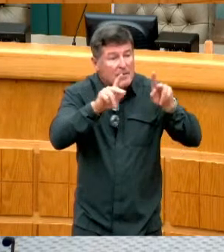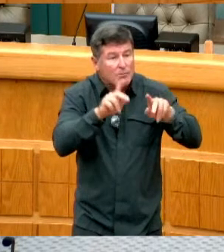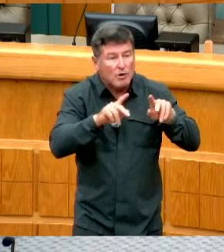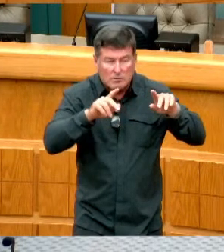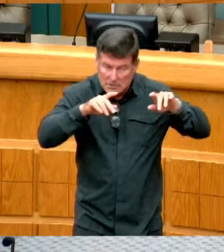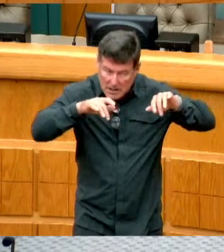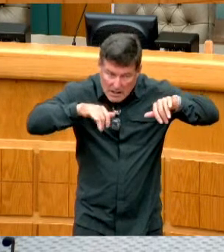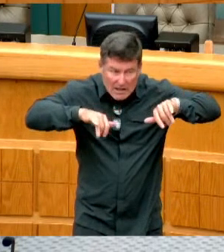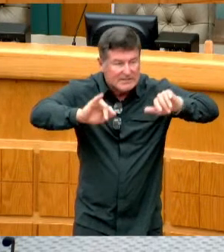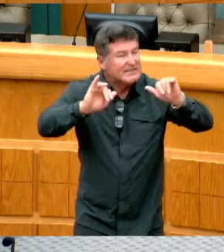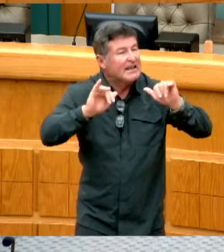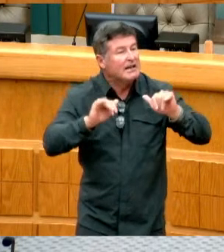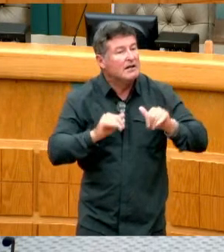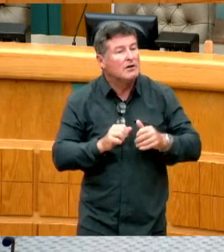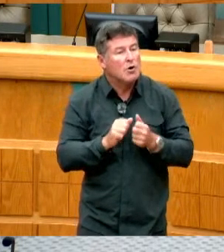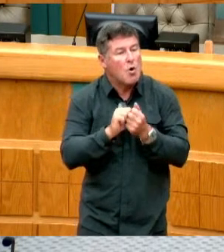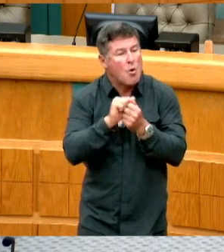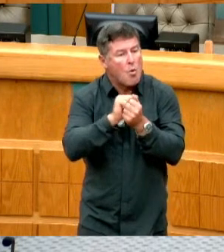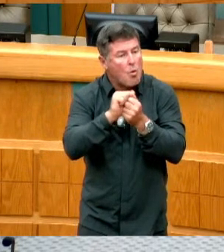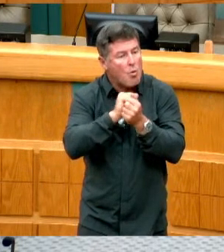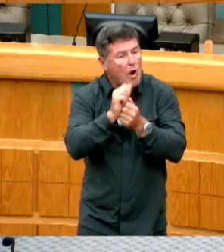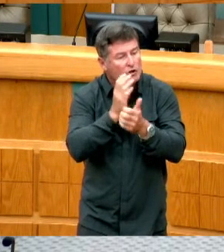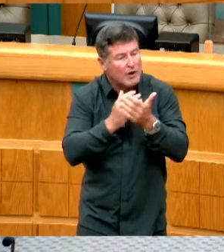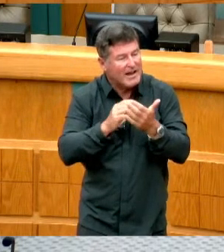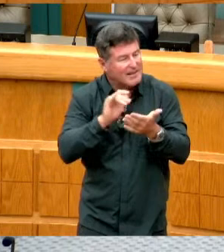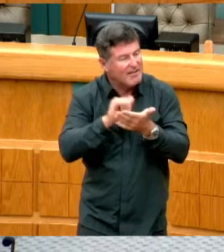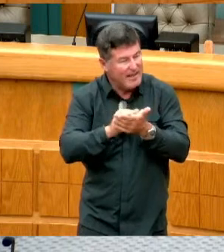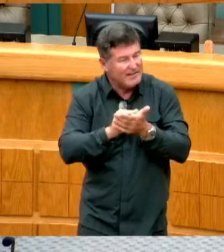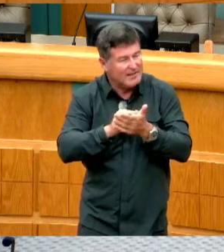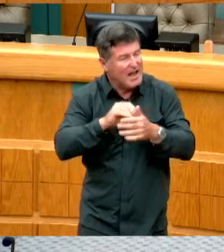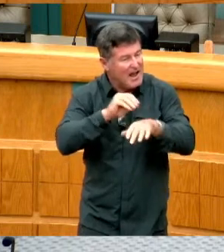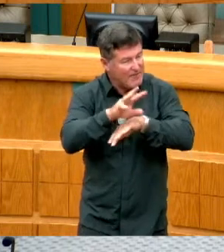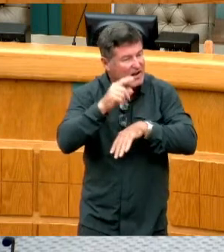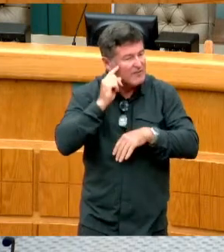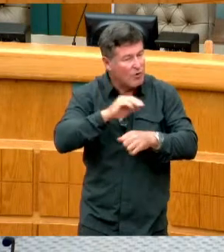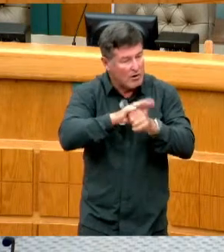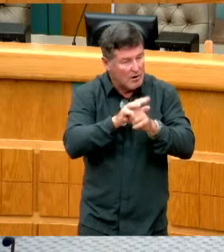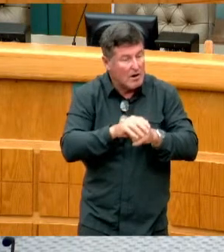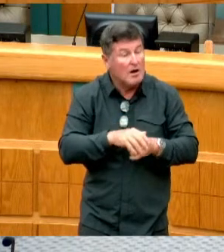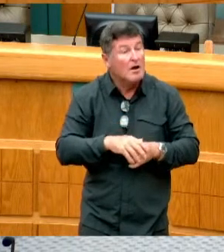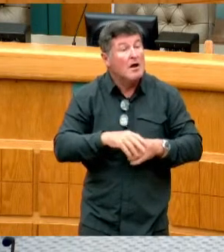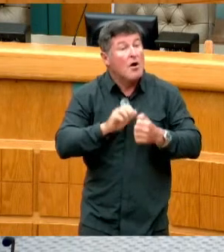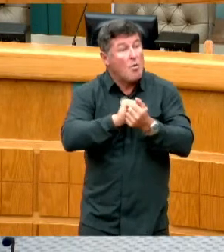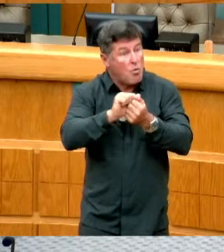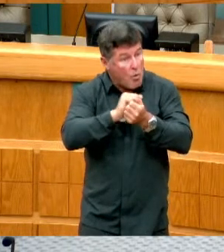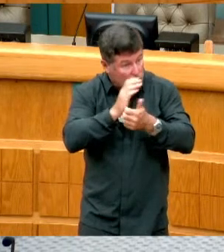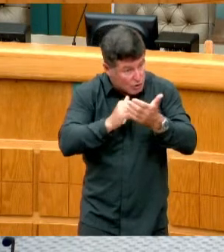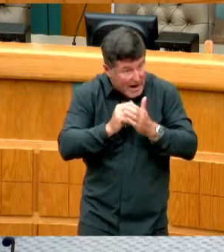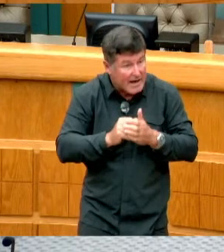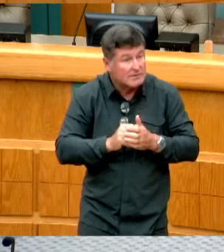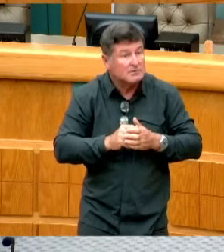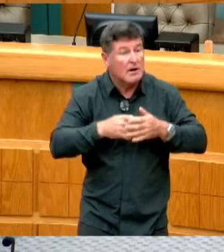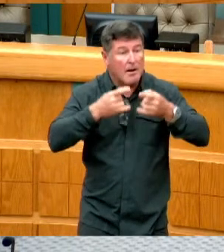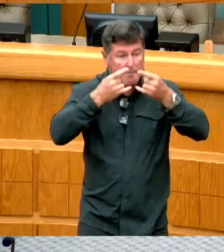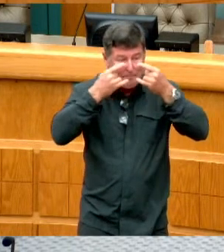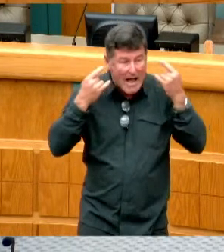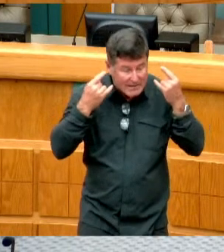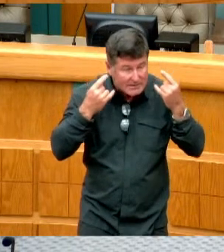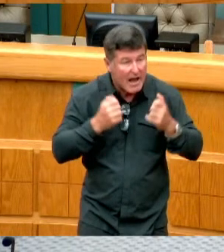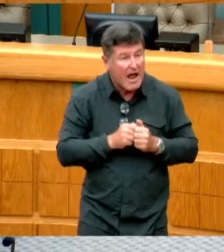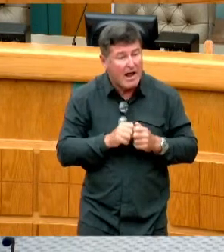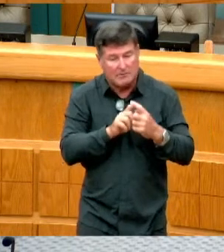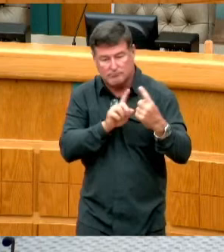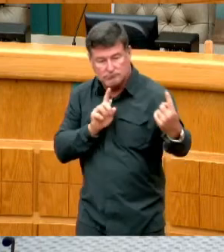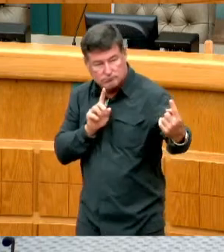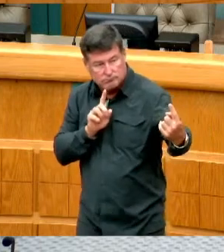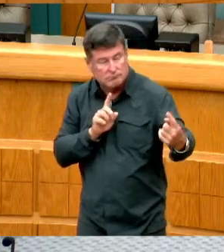strategies. Continue to wash your hands 20 seconds at least, wear your mask, and practice social distancing. COVID-19 is